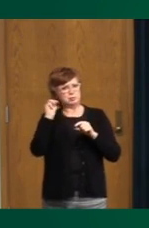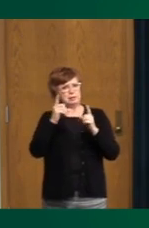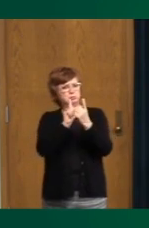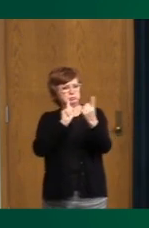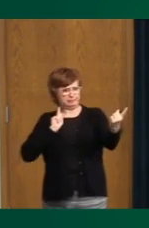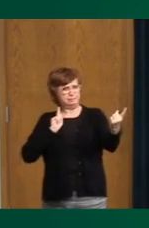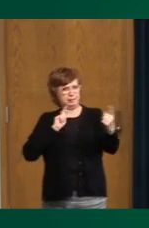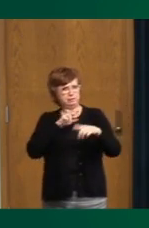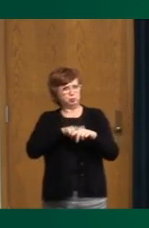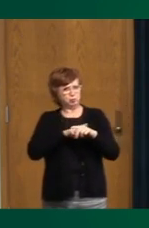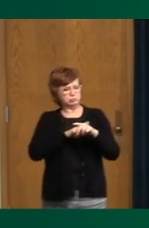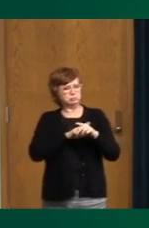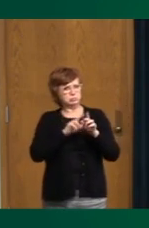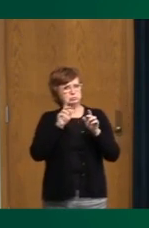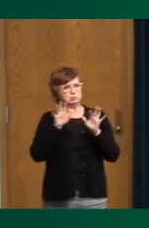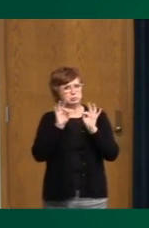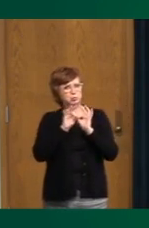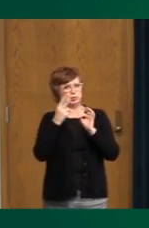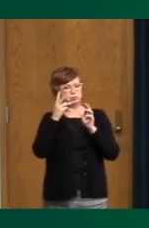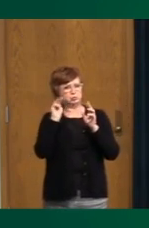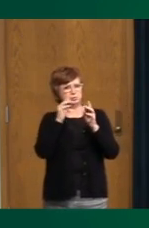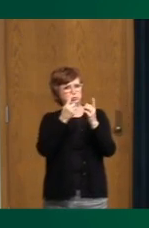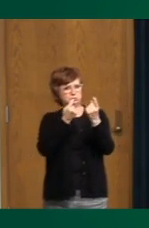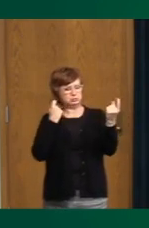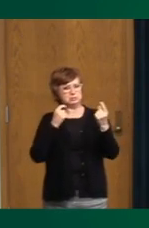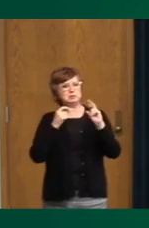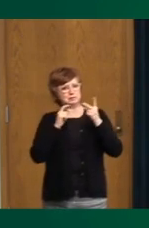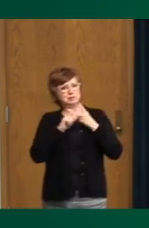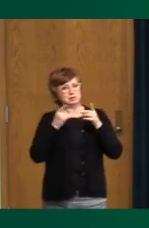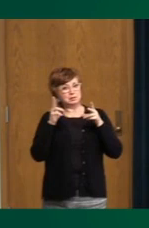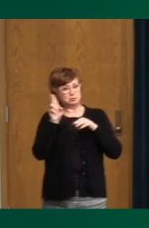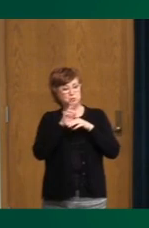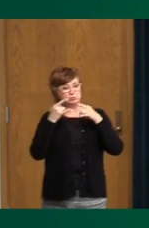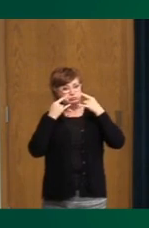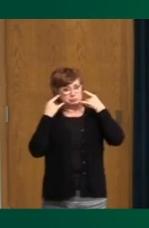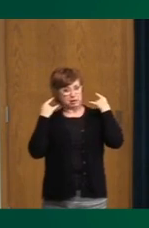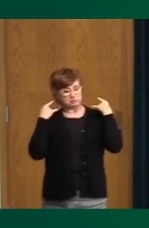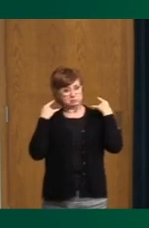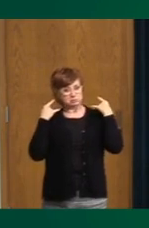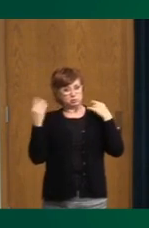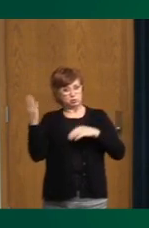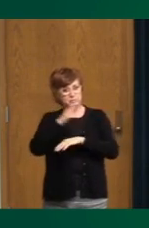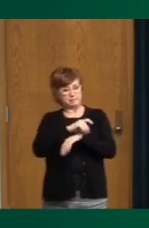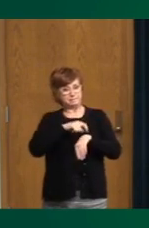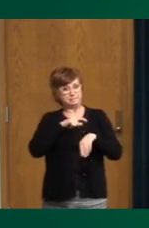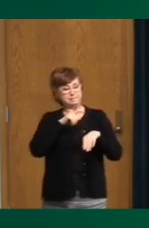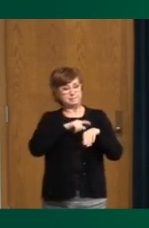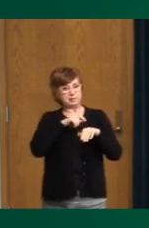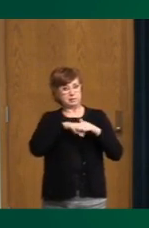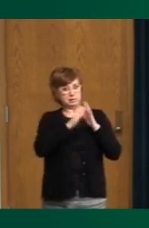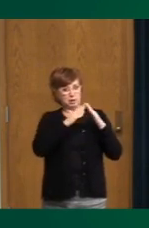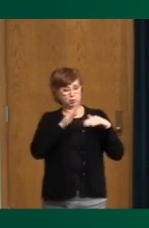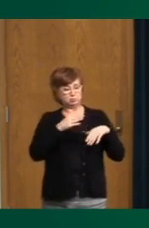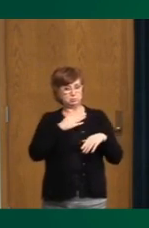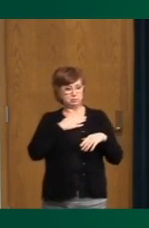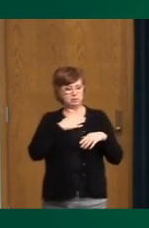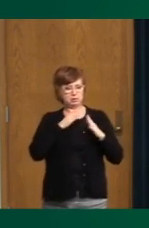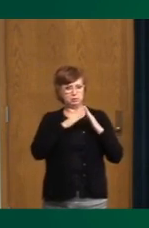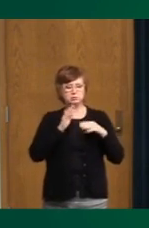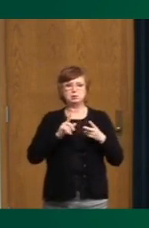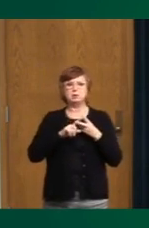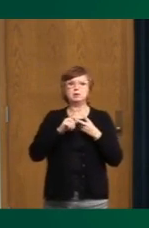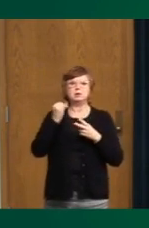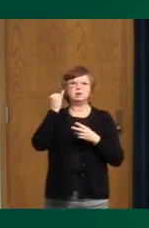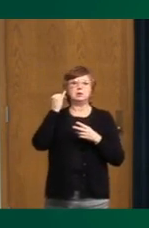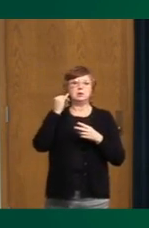They should maintain their 2 meters of physical distance and wear a mask at all times. Single individuals should limit their